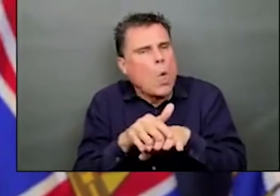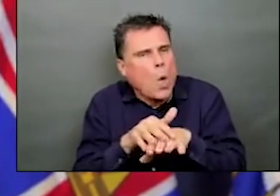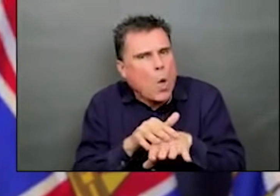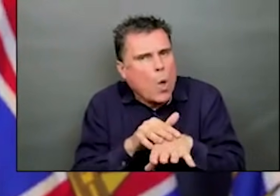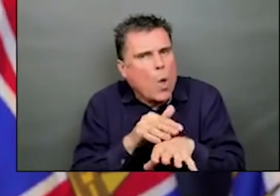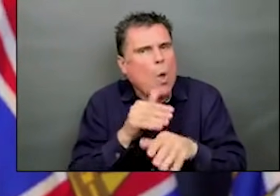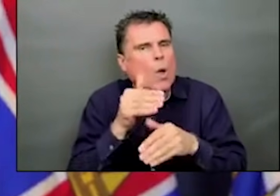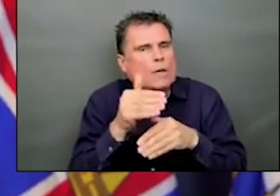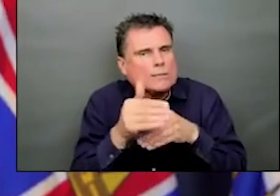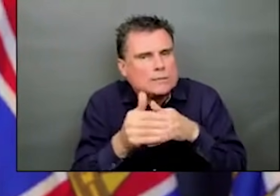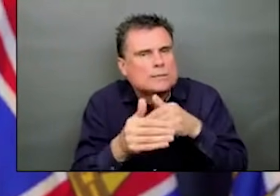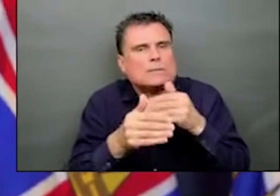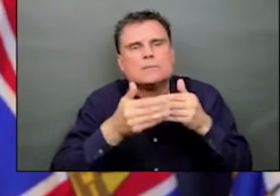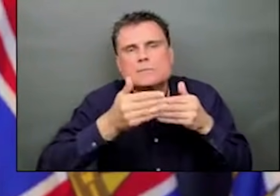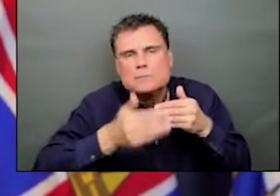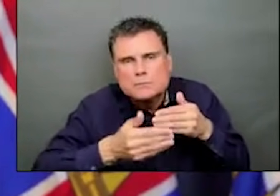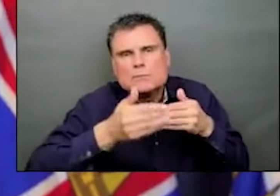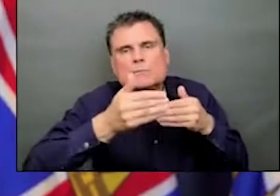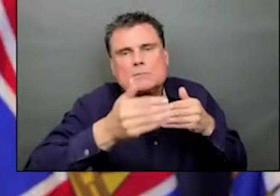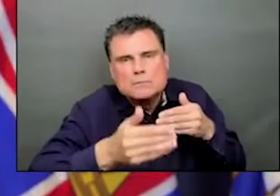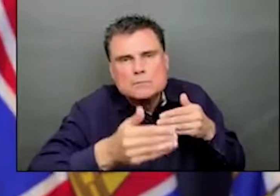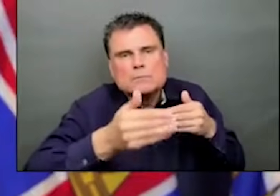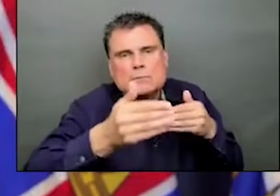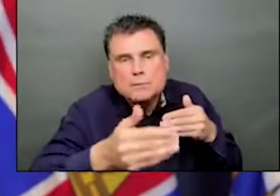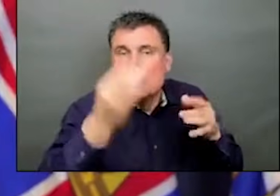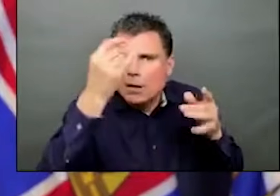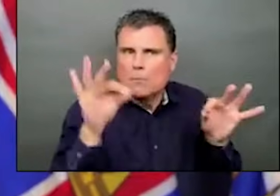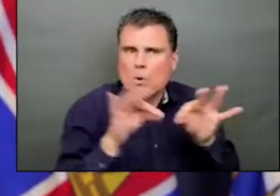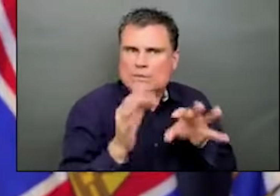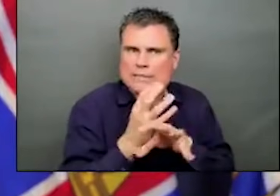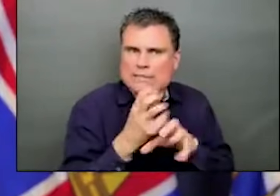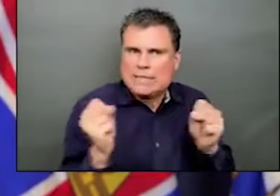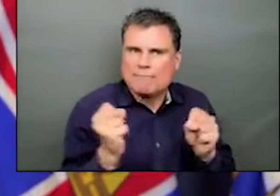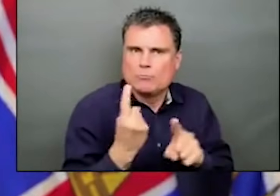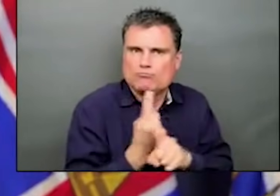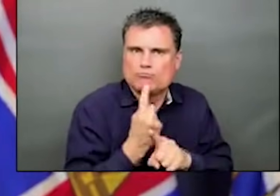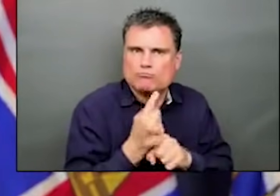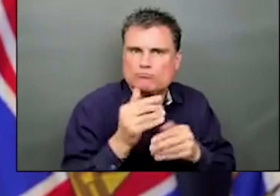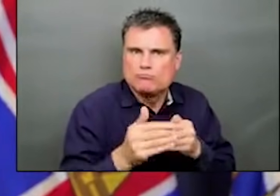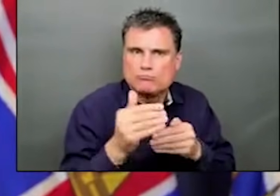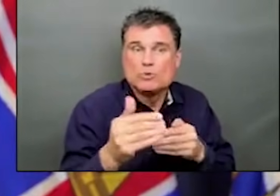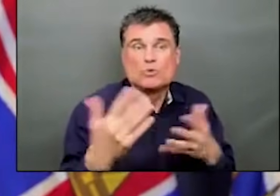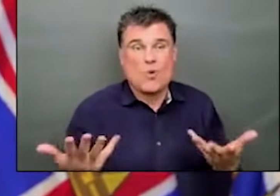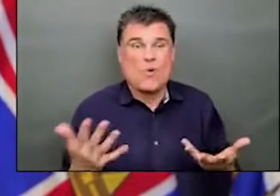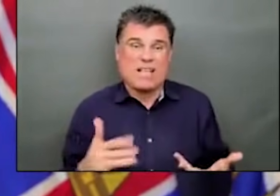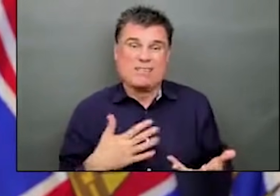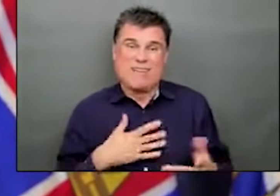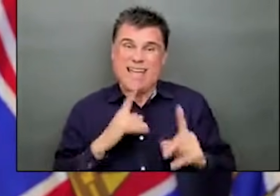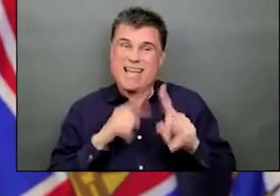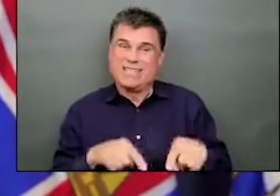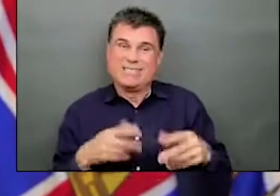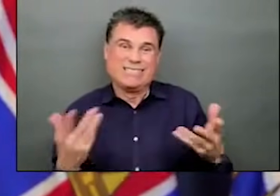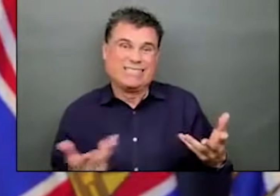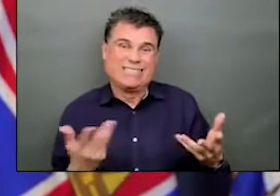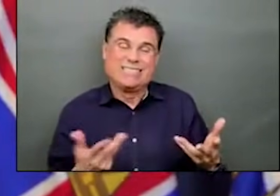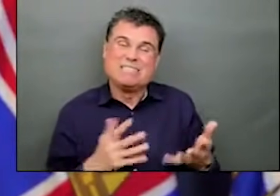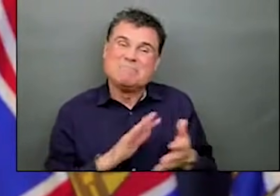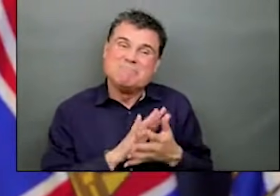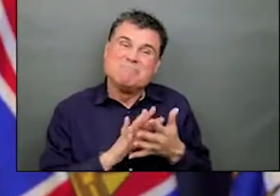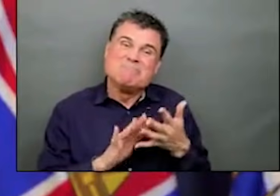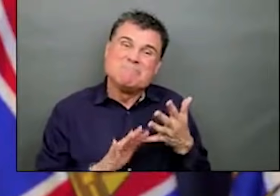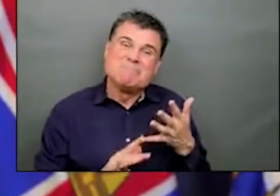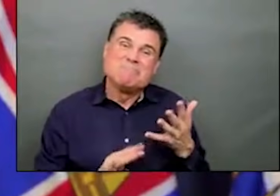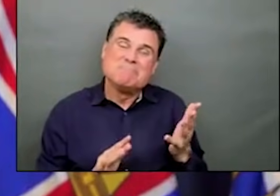we're doing it. So that's kind of a long answer, but it is to say those are the things we're thinking about as we move